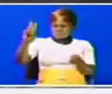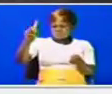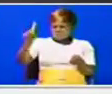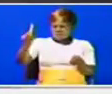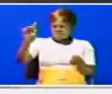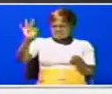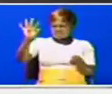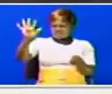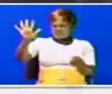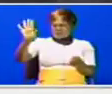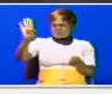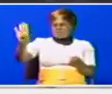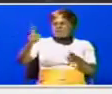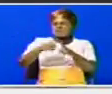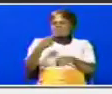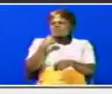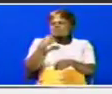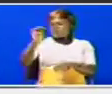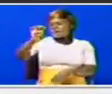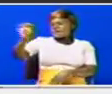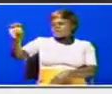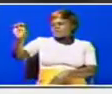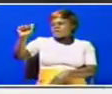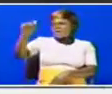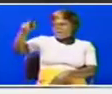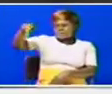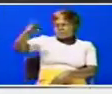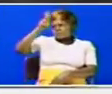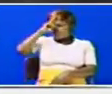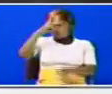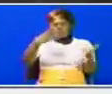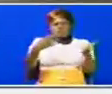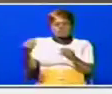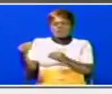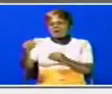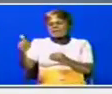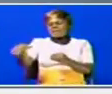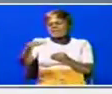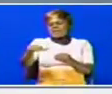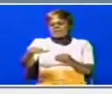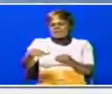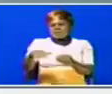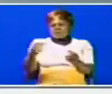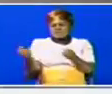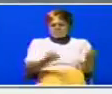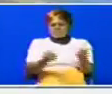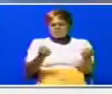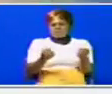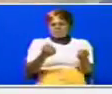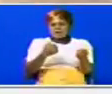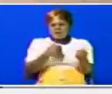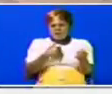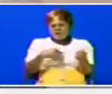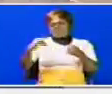GKB-135E from Turkana East Administration Police Headquarters was heading to Lokori from Kapedo. The vehicle had eight on